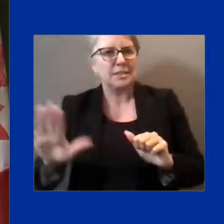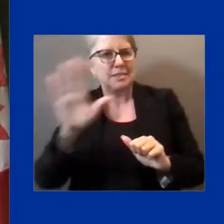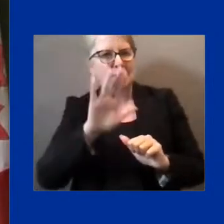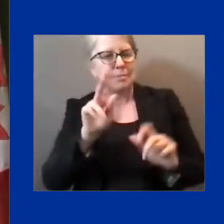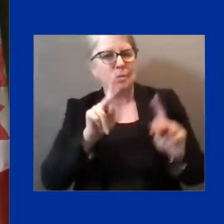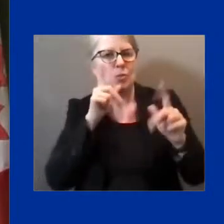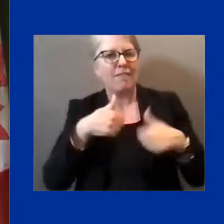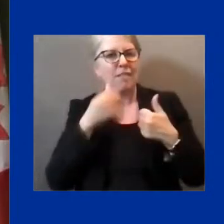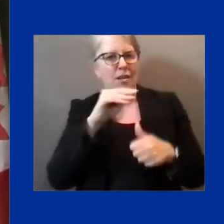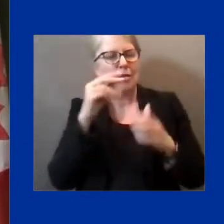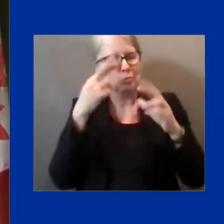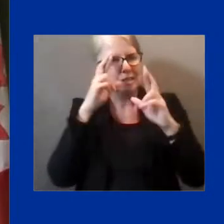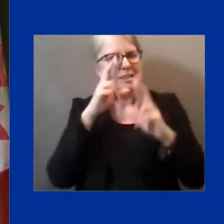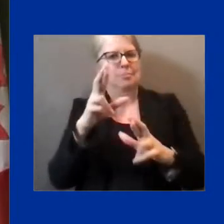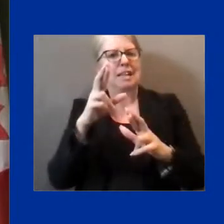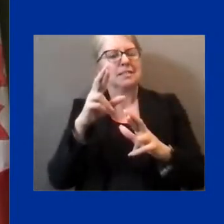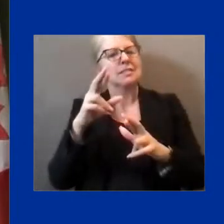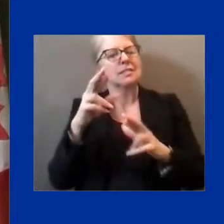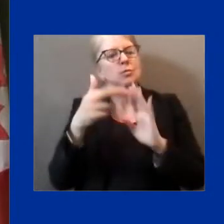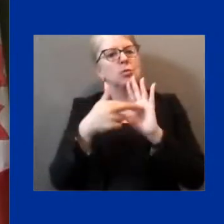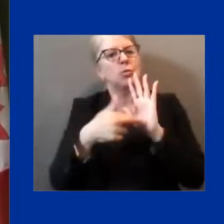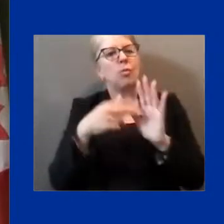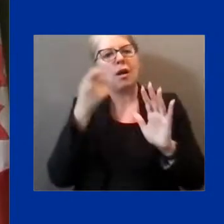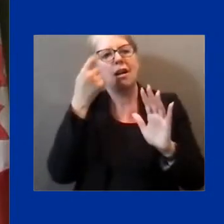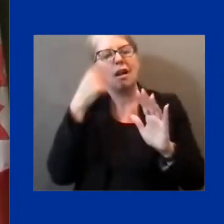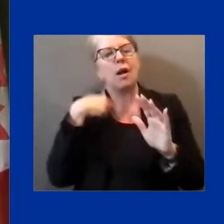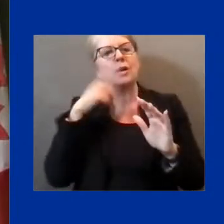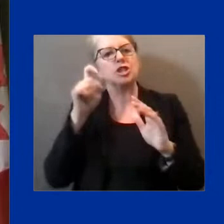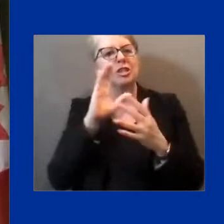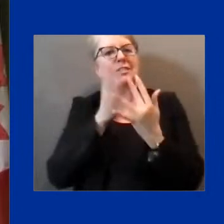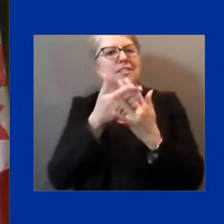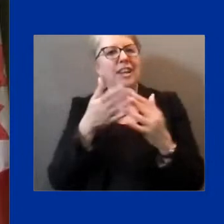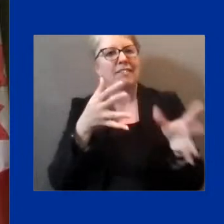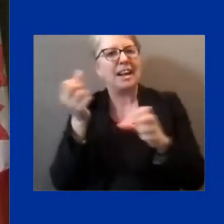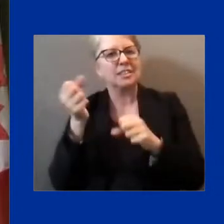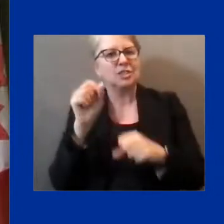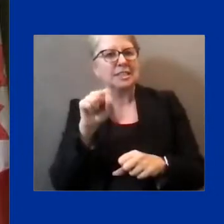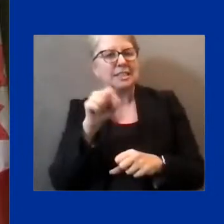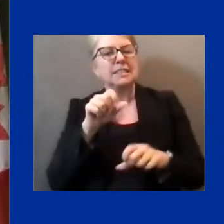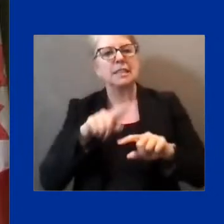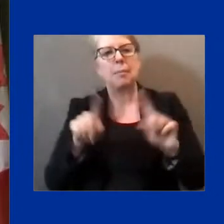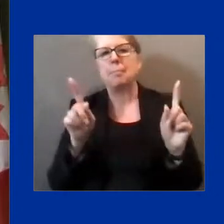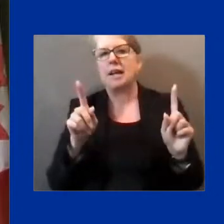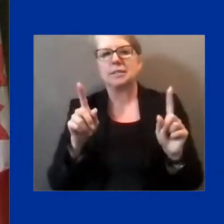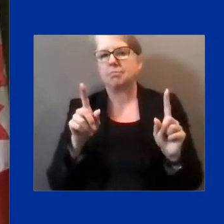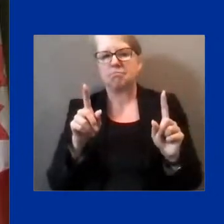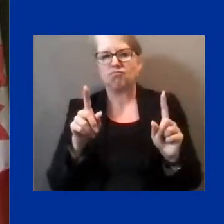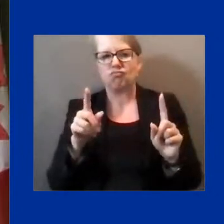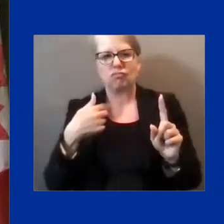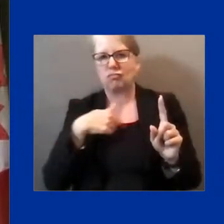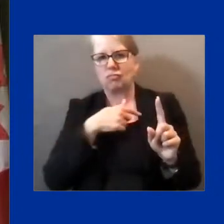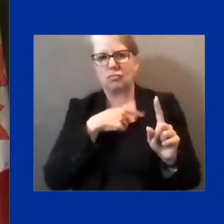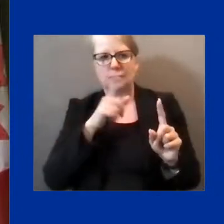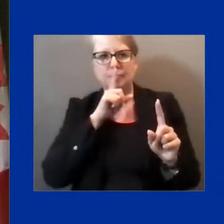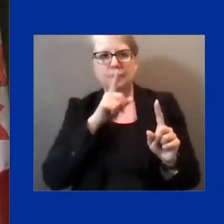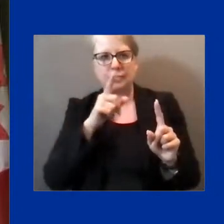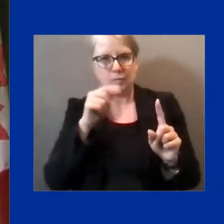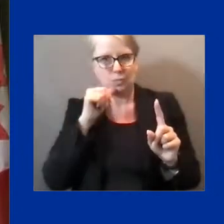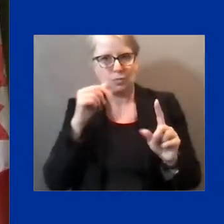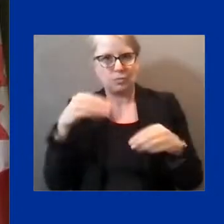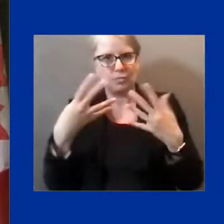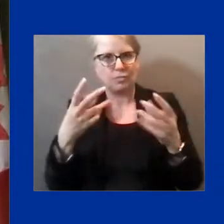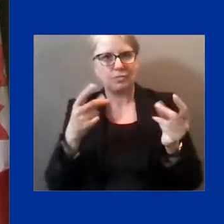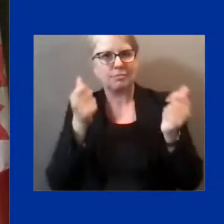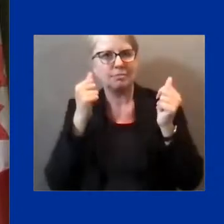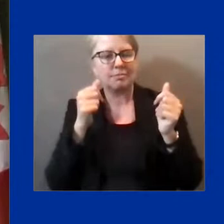maybe intervene faster, of course, yes, but it won't bring a solution. As